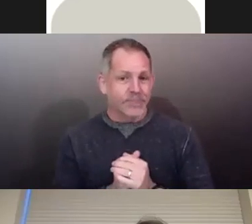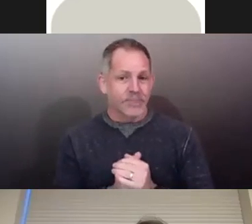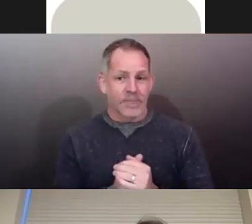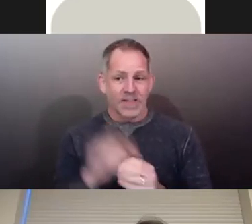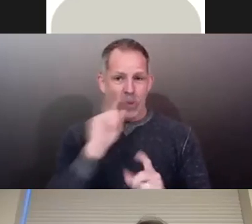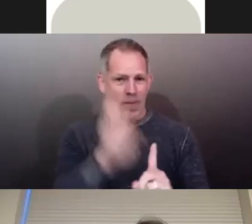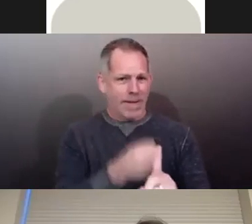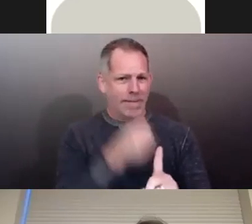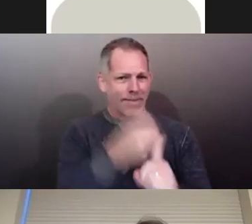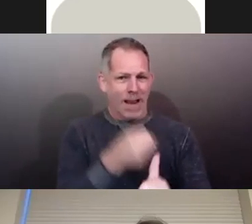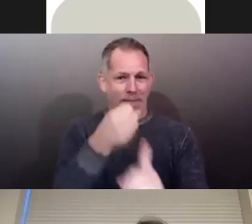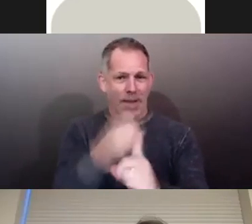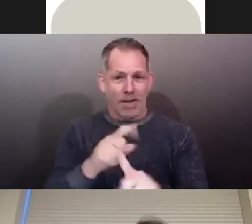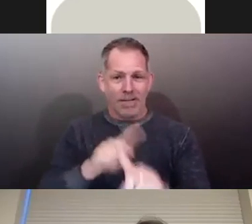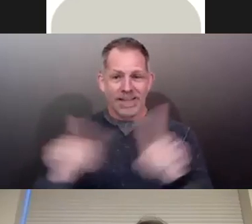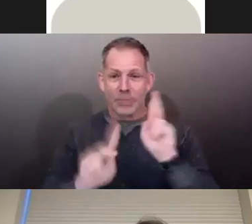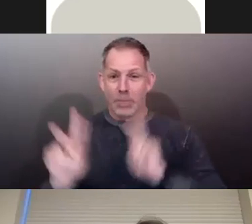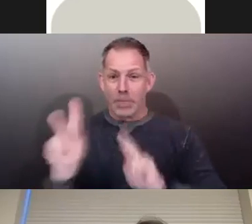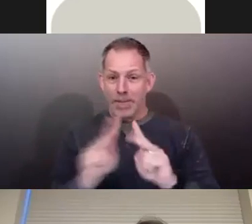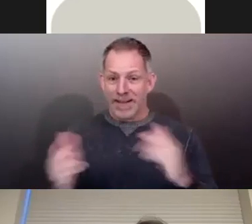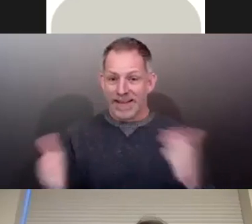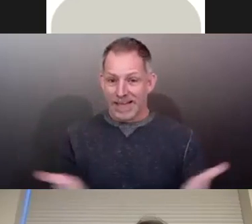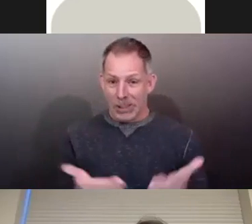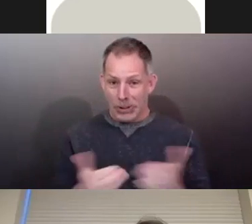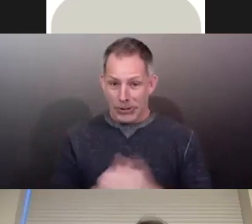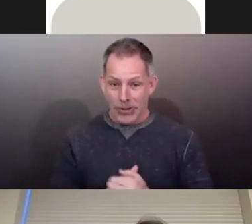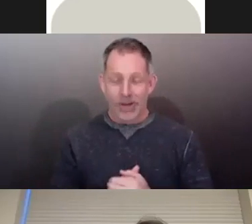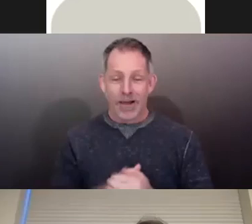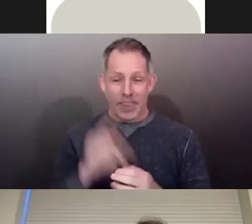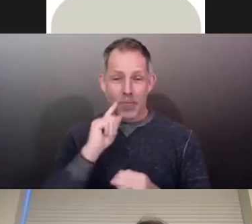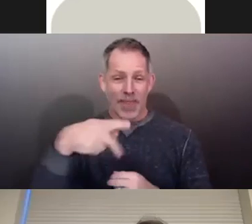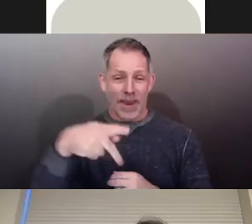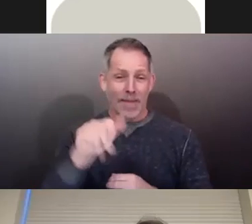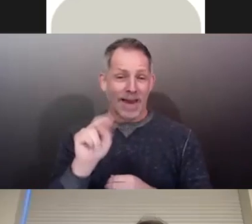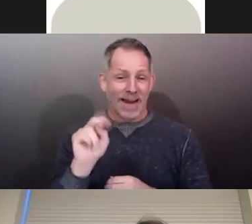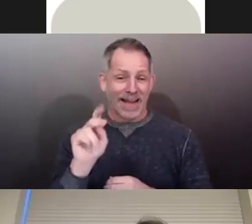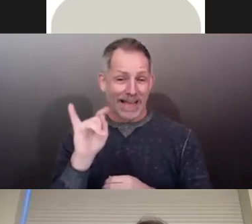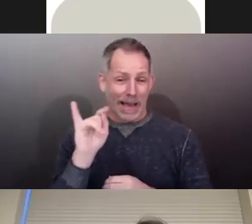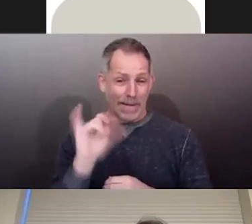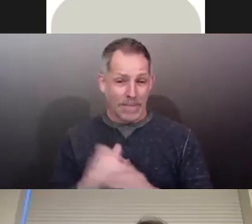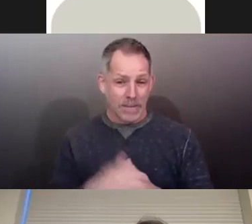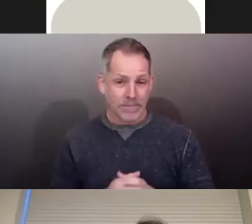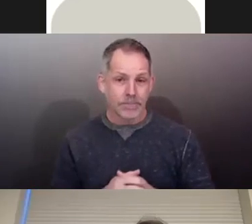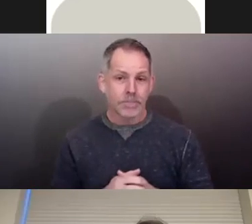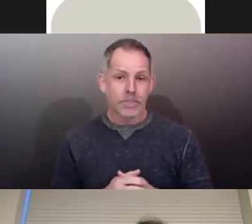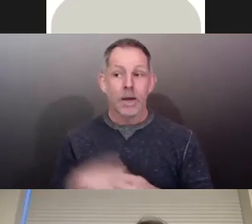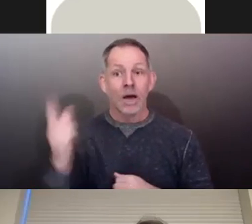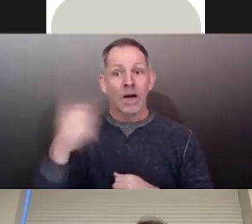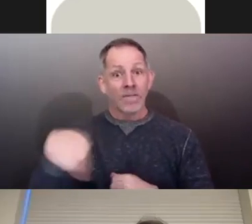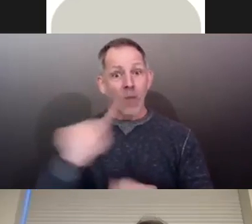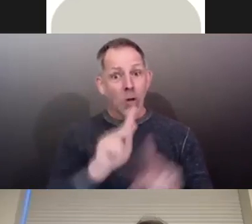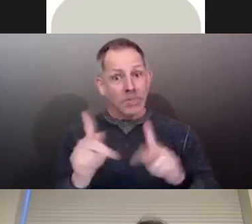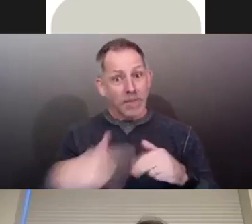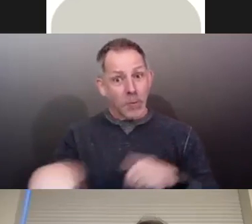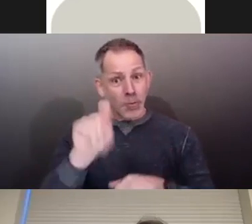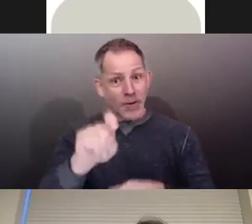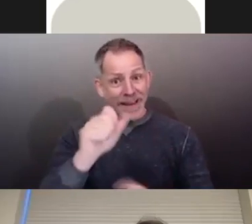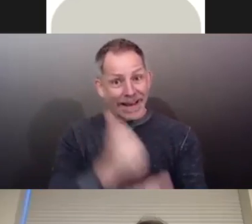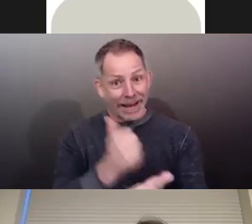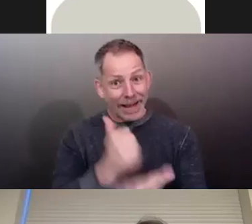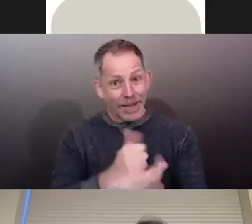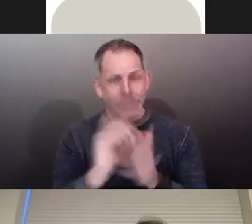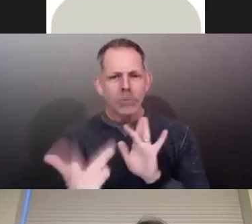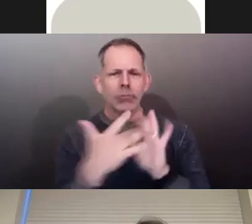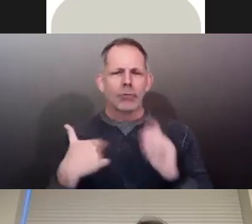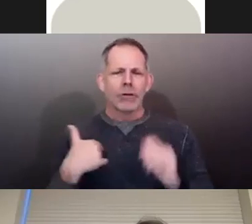yet. If you need help, reach out. You are not alone. Make sure that you are turning to reliable sources of